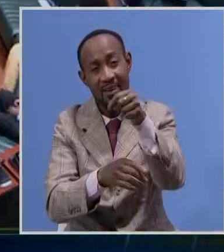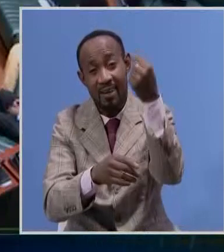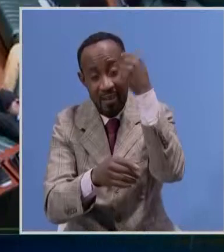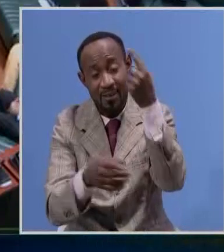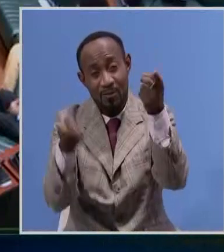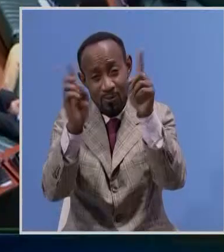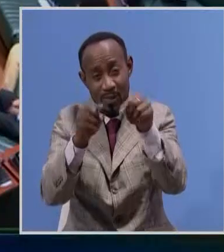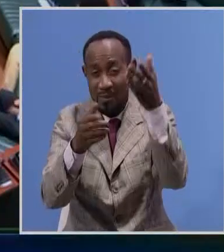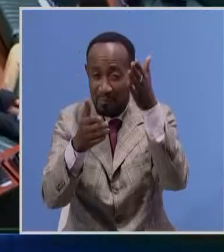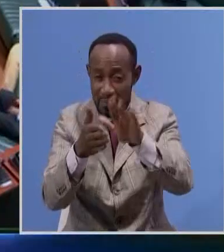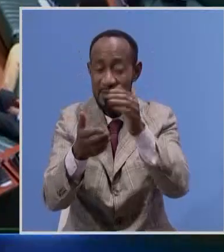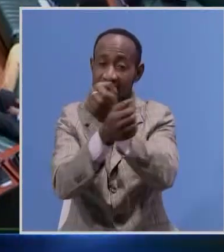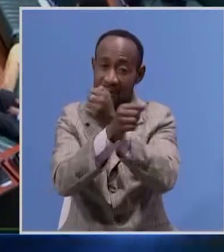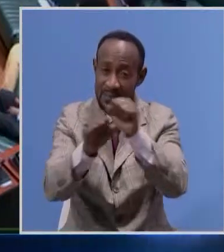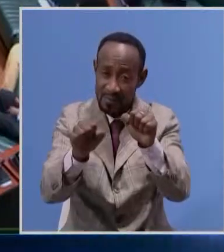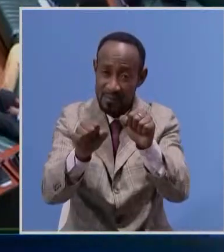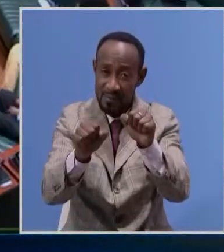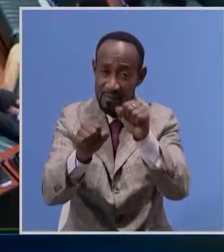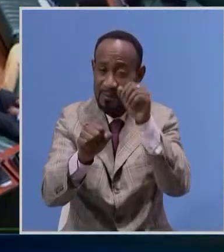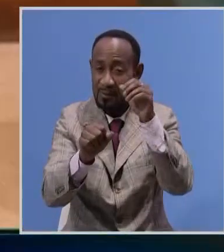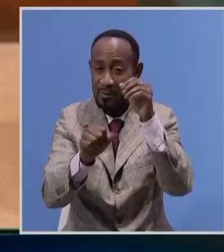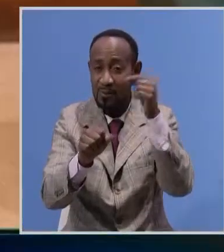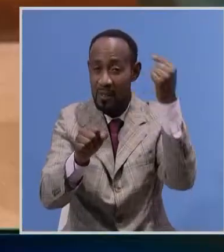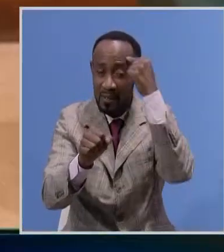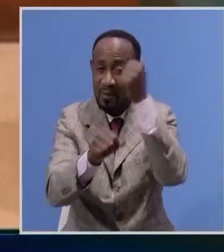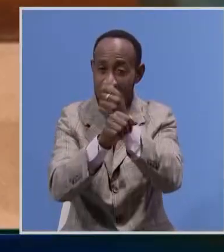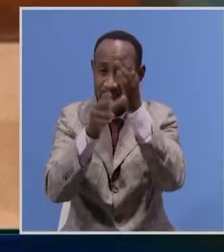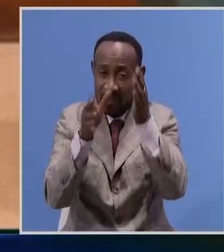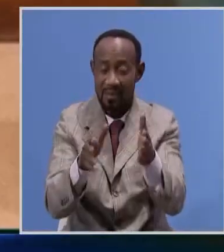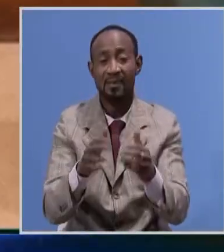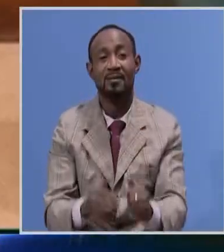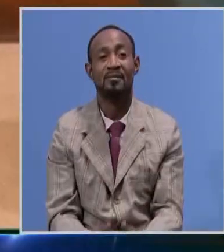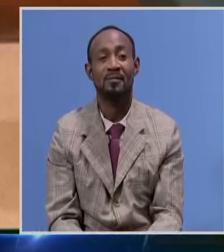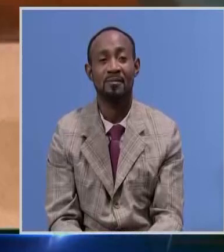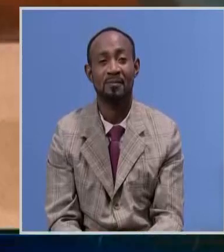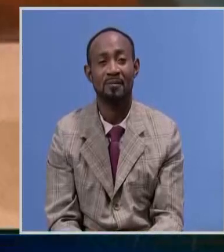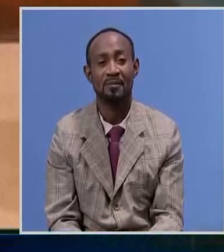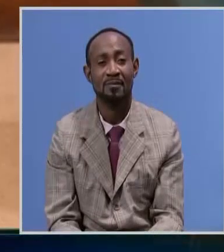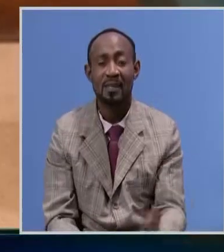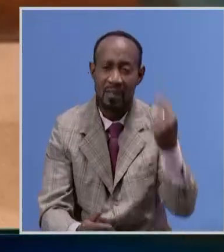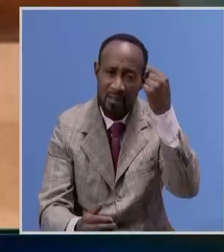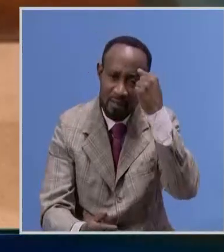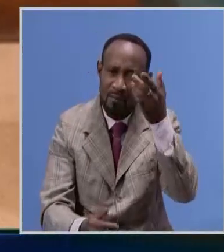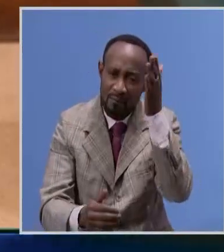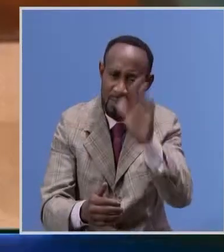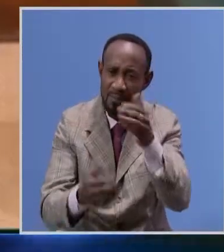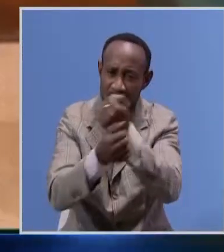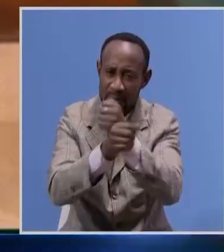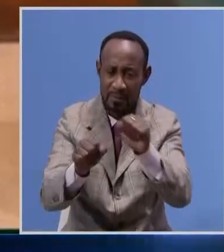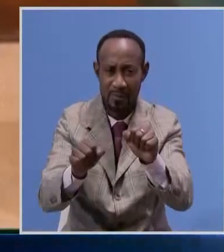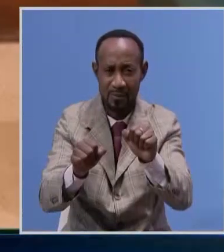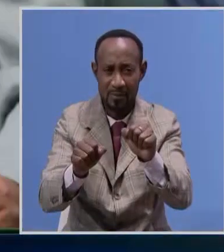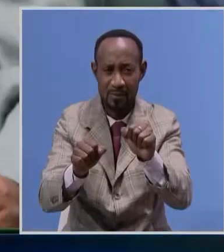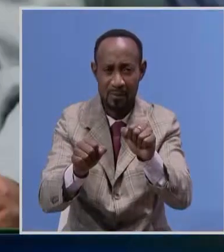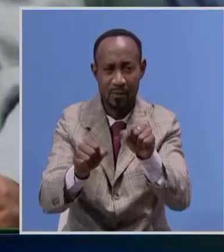permanent solution to civil servants' debt swap. How soon is government coming up with a permanent solution on debt